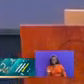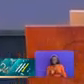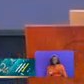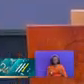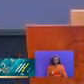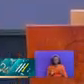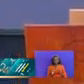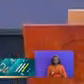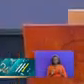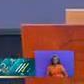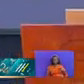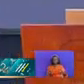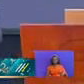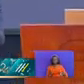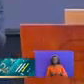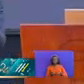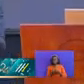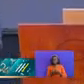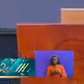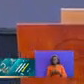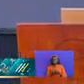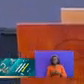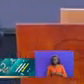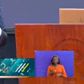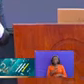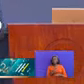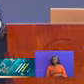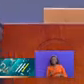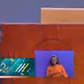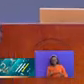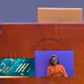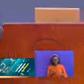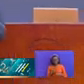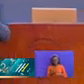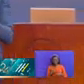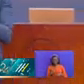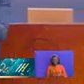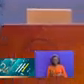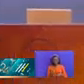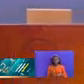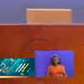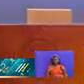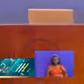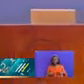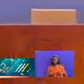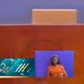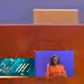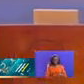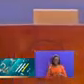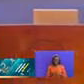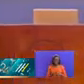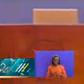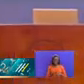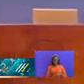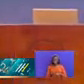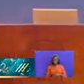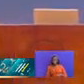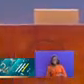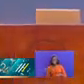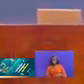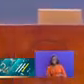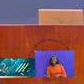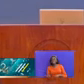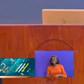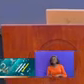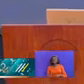parliamentary kind of setting that can make legislation on a territory make rulings on a territory he's not